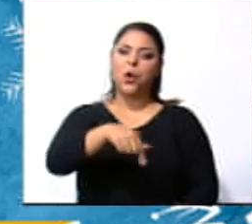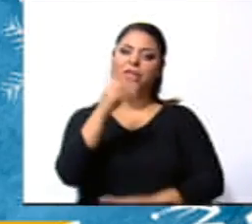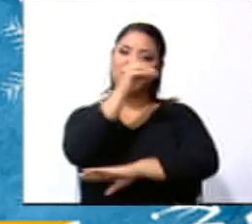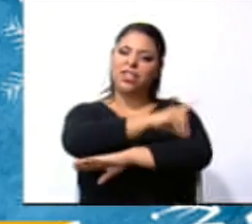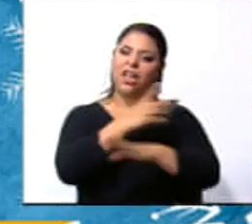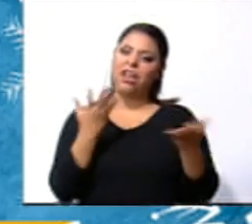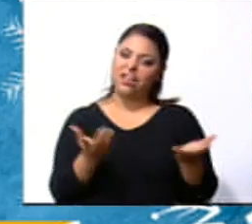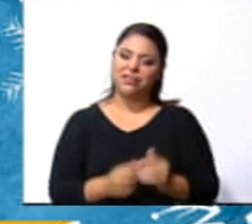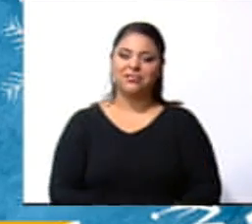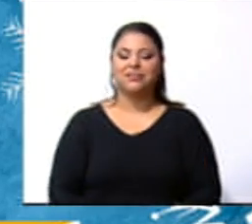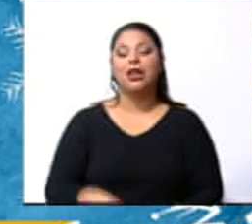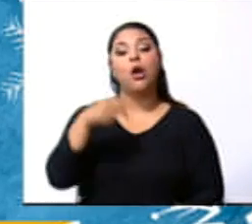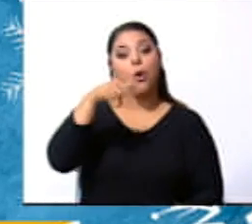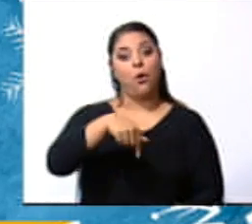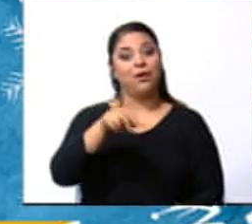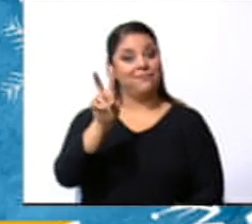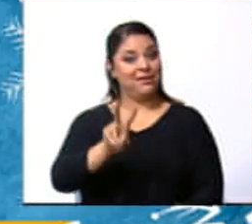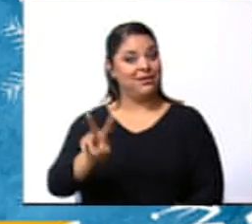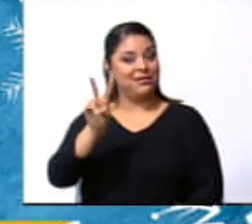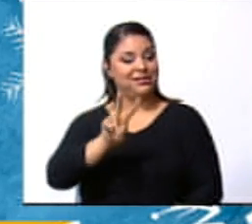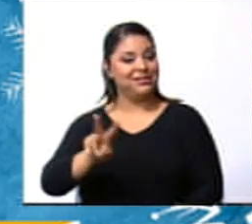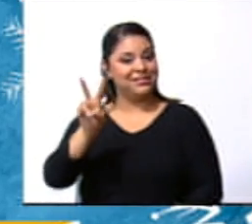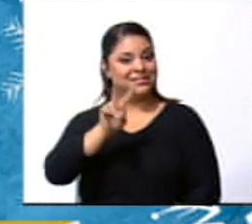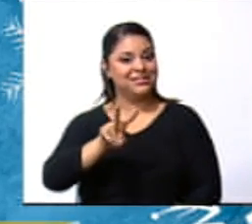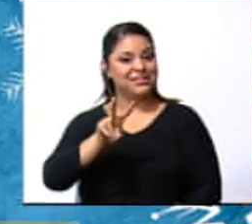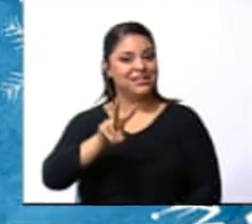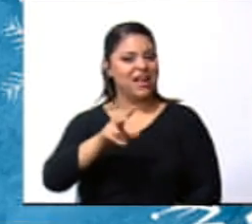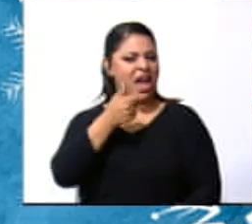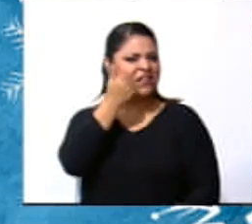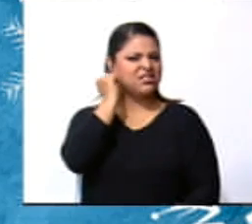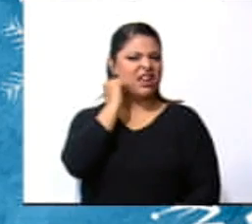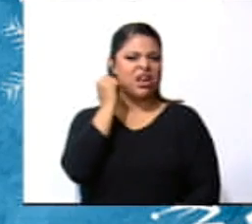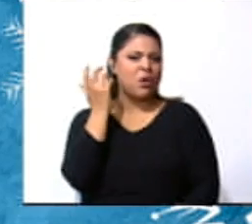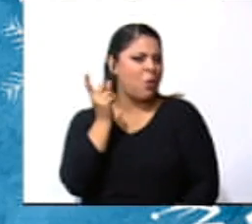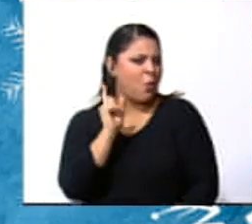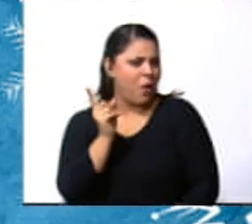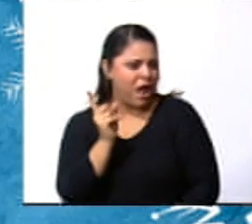today? Today is Friday. What day was yesterday?